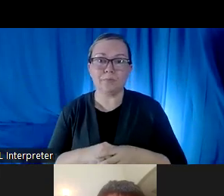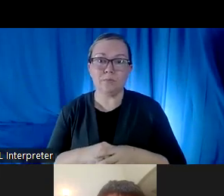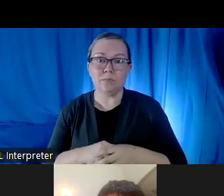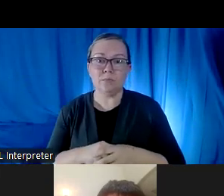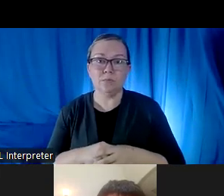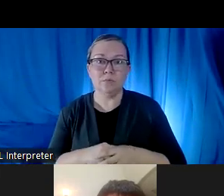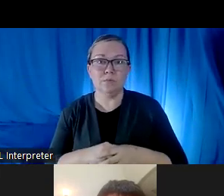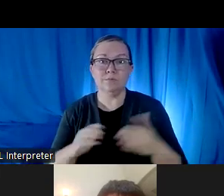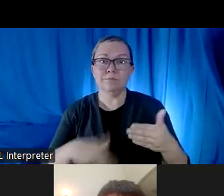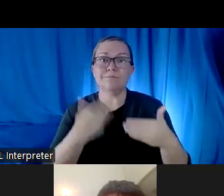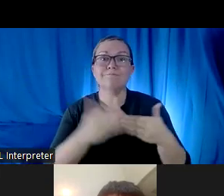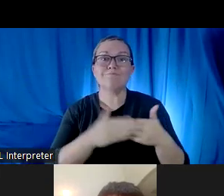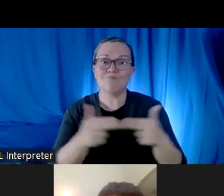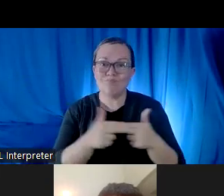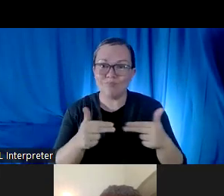Next slide, please.